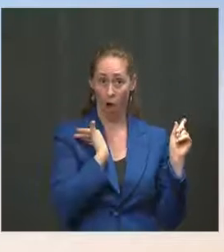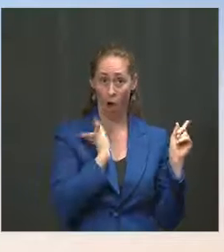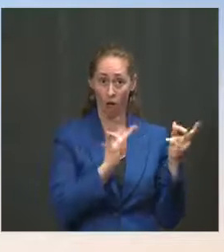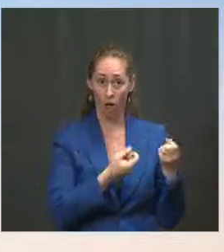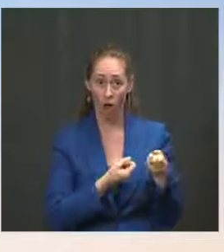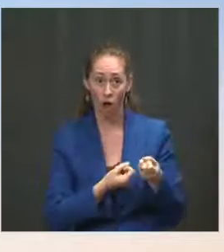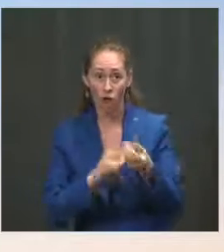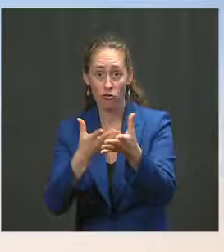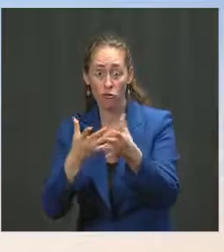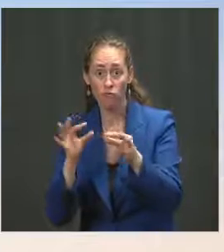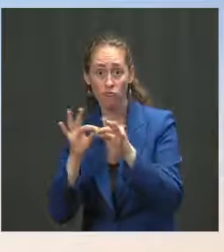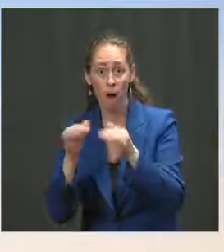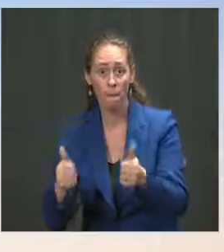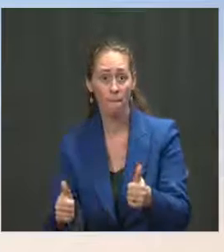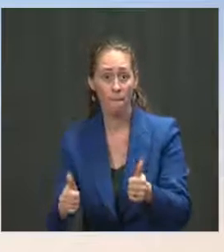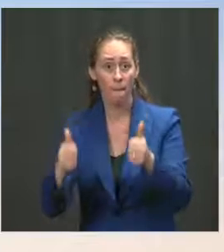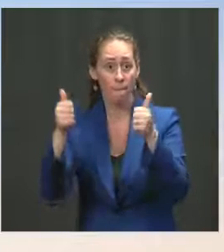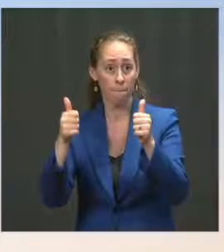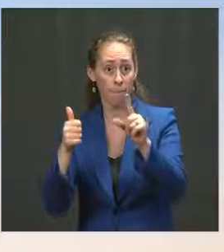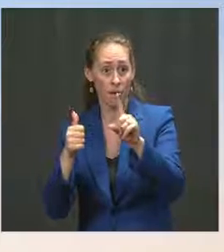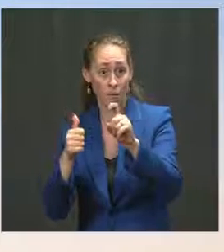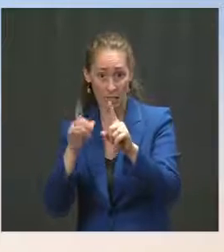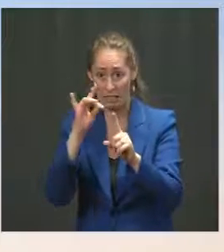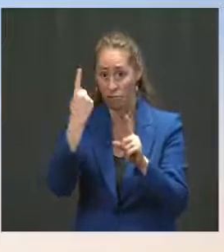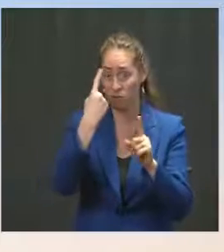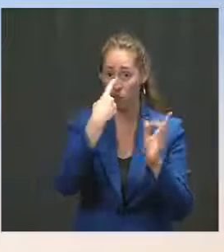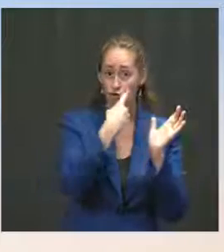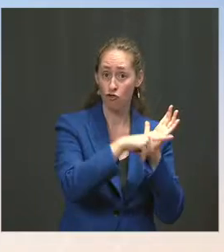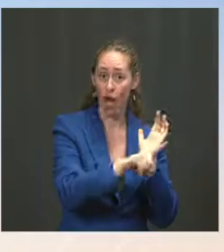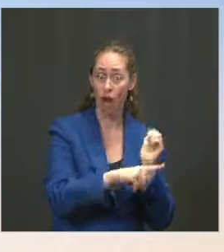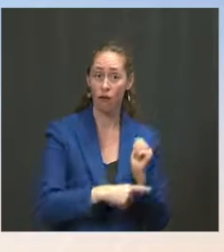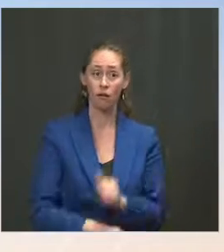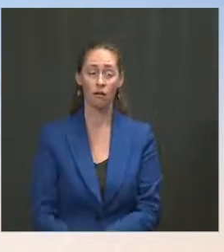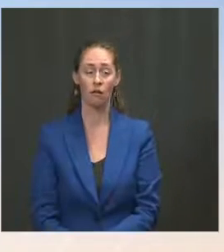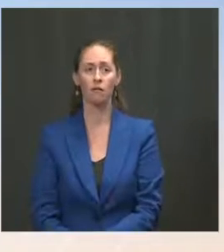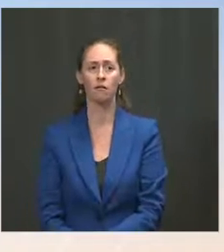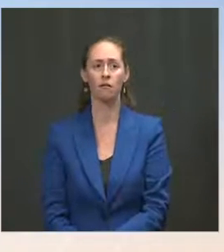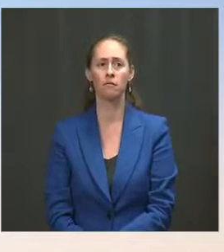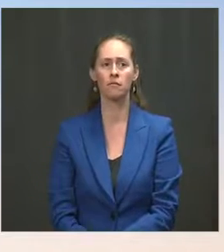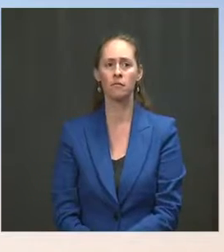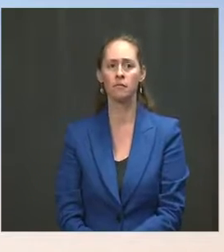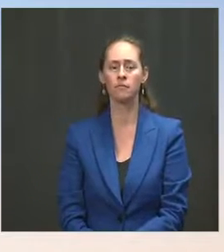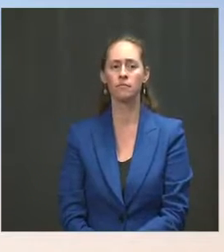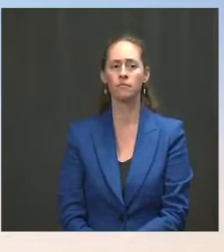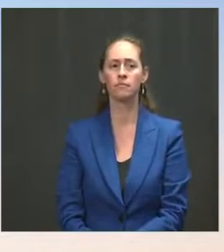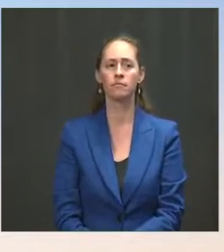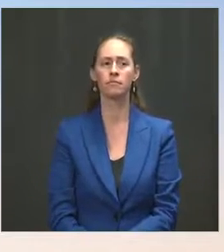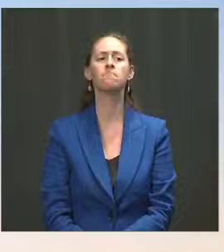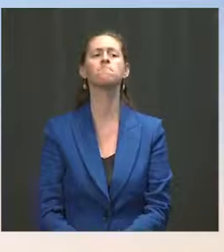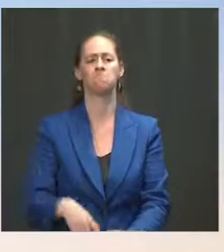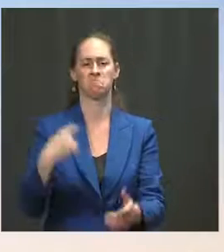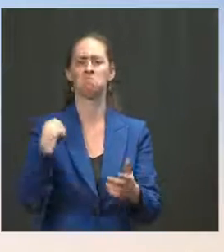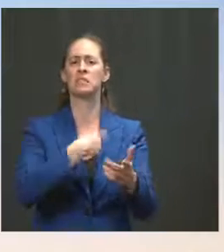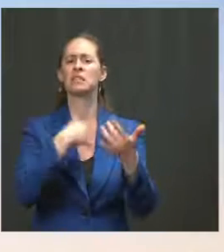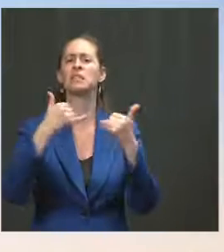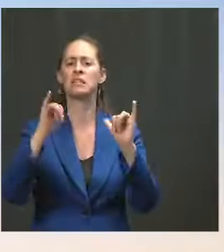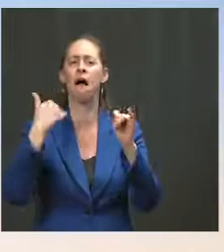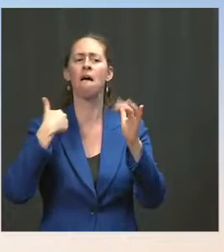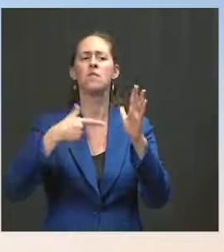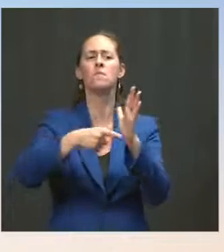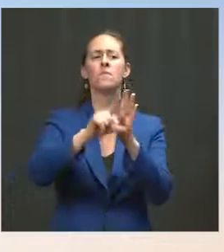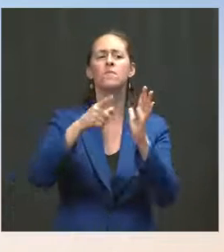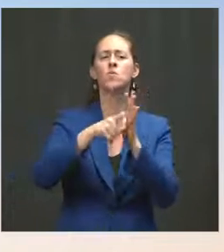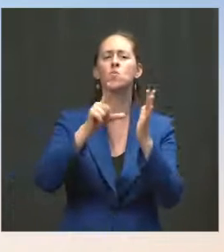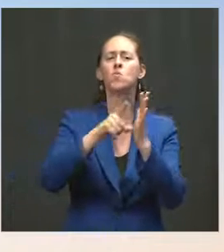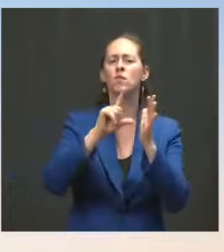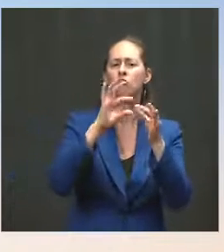just increase costs for consumer? Well, we've talked about how there's ongoing reviews of tariffs and a range of steps that were put in place by the